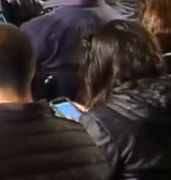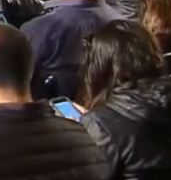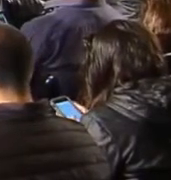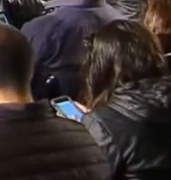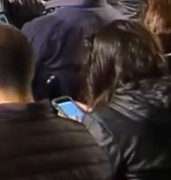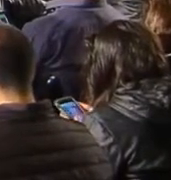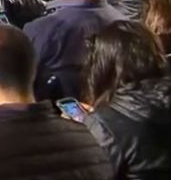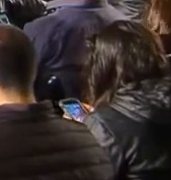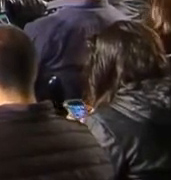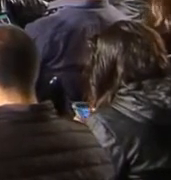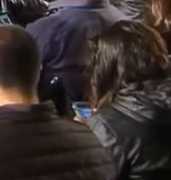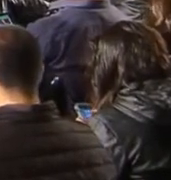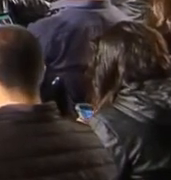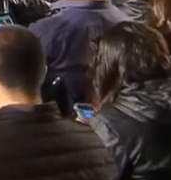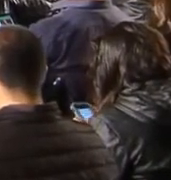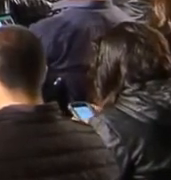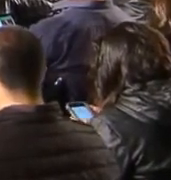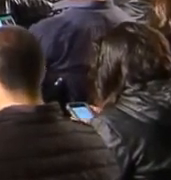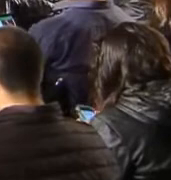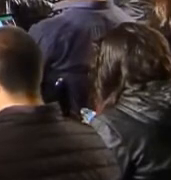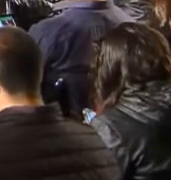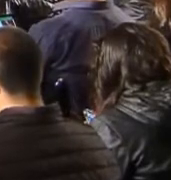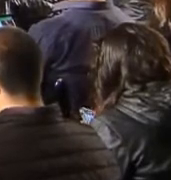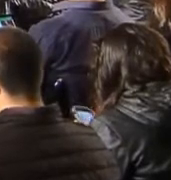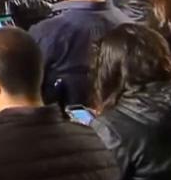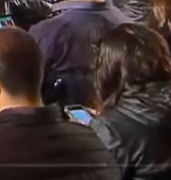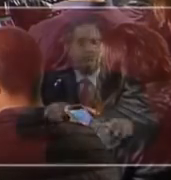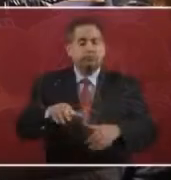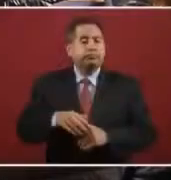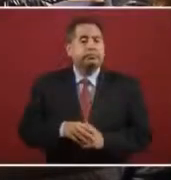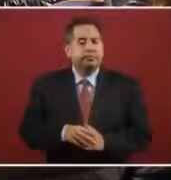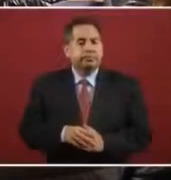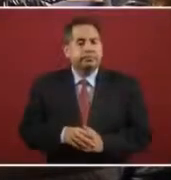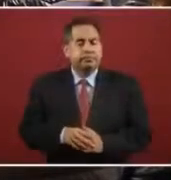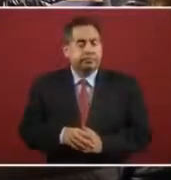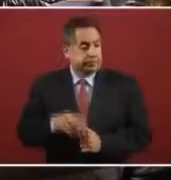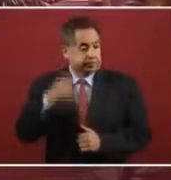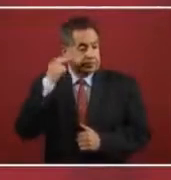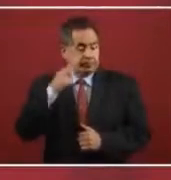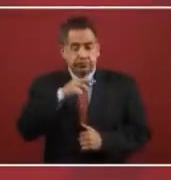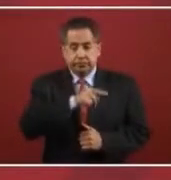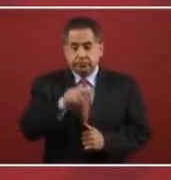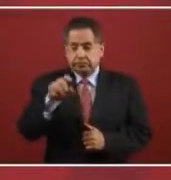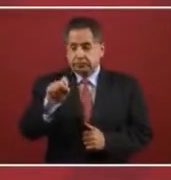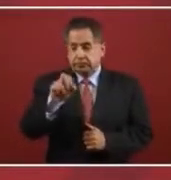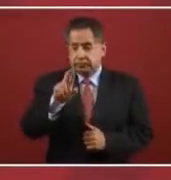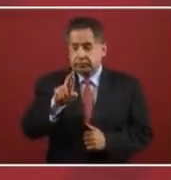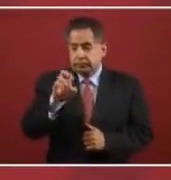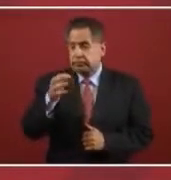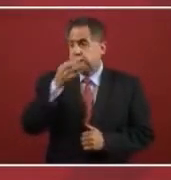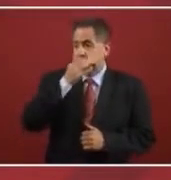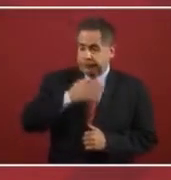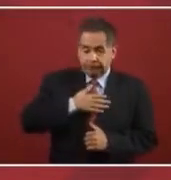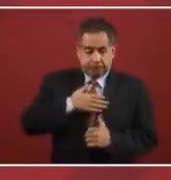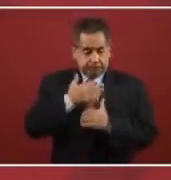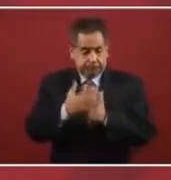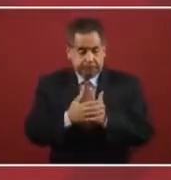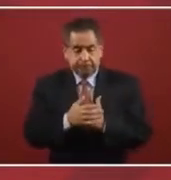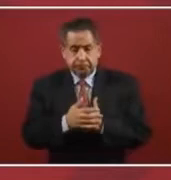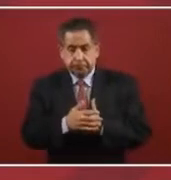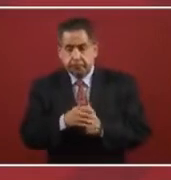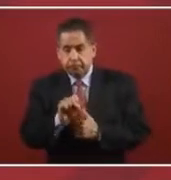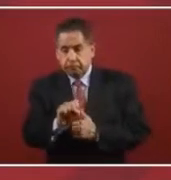Este es el informe que tengo de That's the information I have from the Secretary of External Relations or